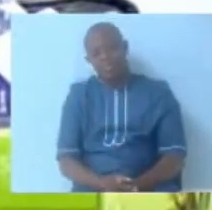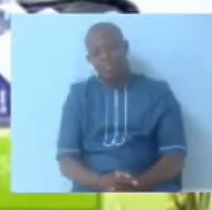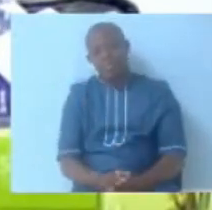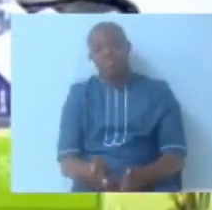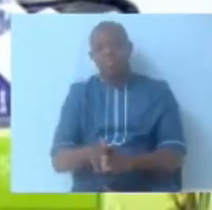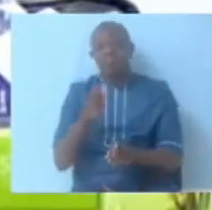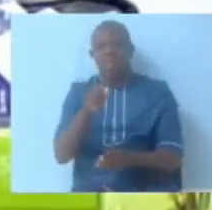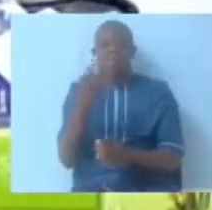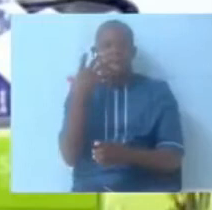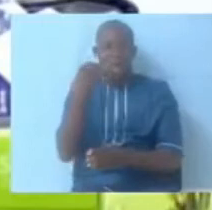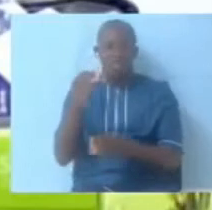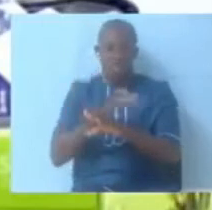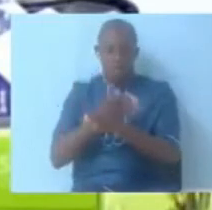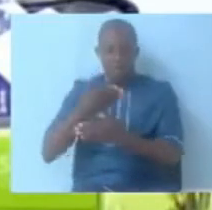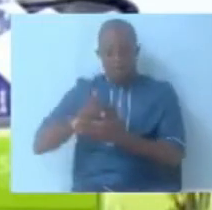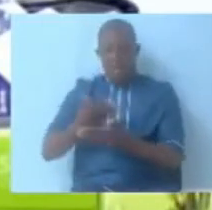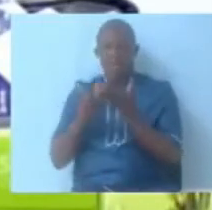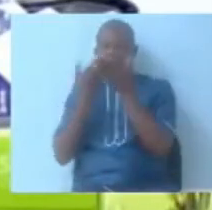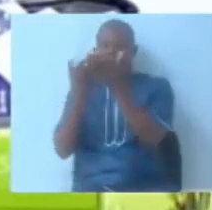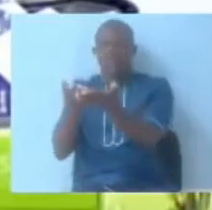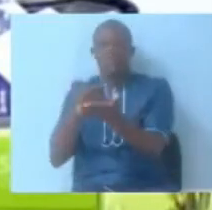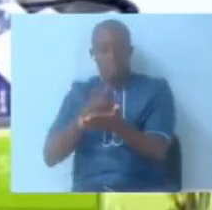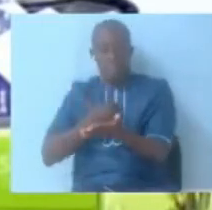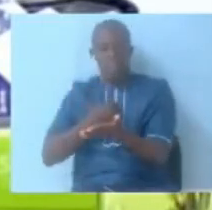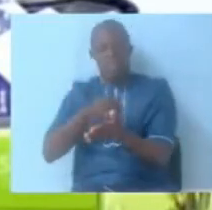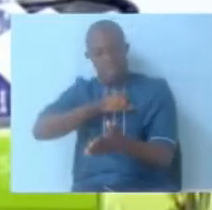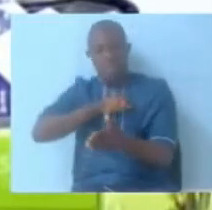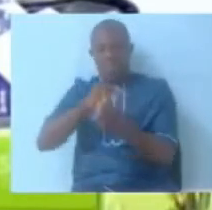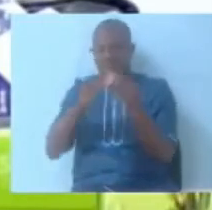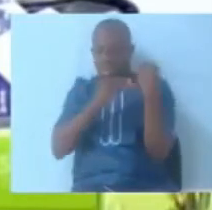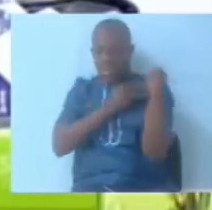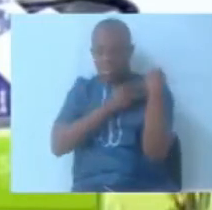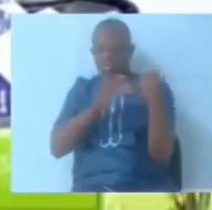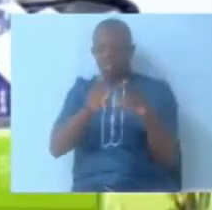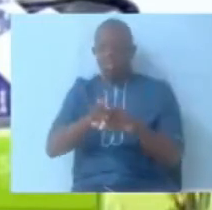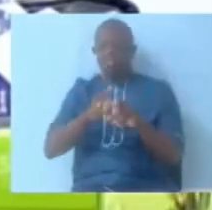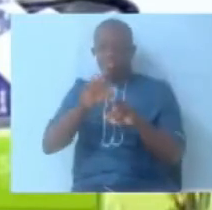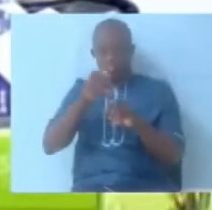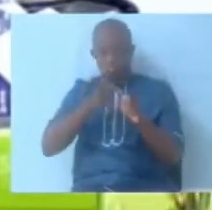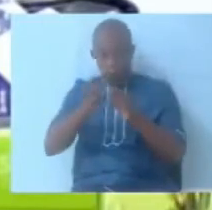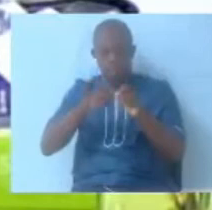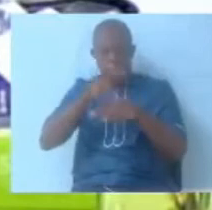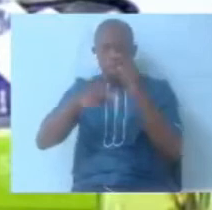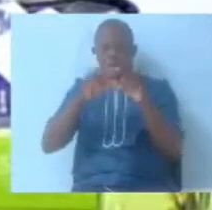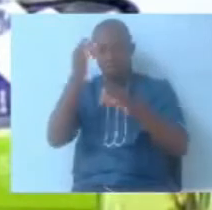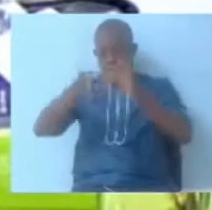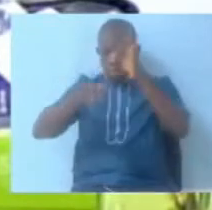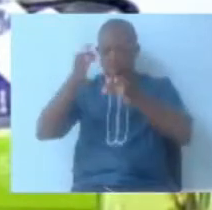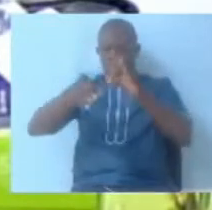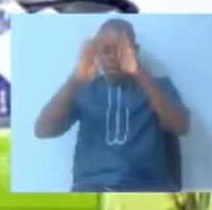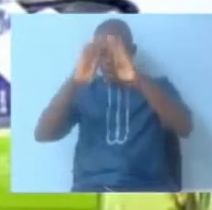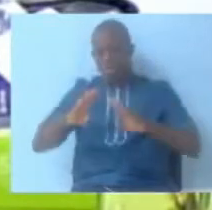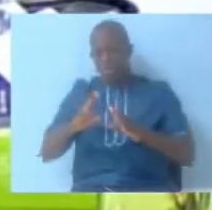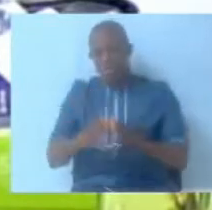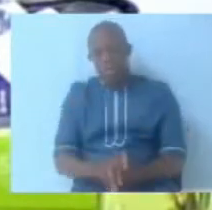was how the file was assigned to me to deal with it. Wanyale asabu ye file nyinchika inata dintela puruntenga